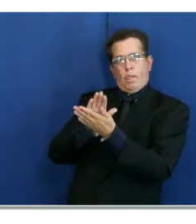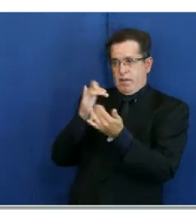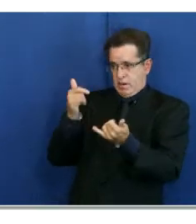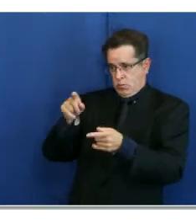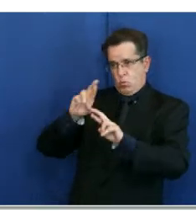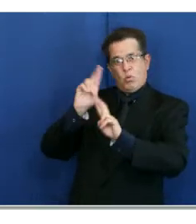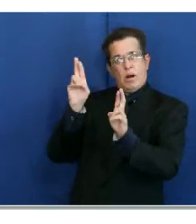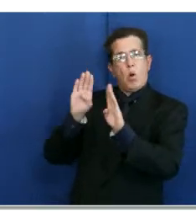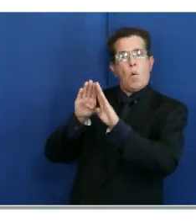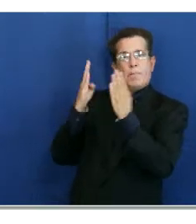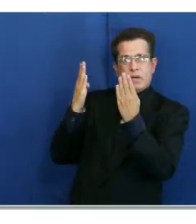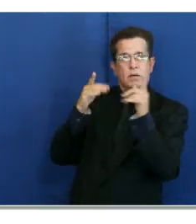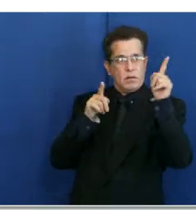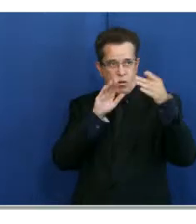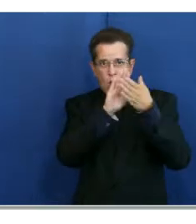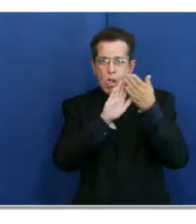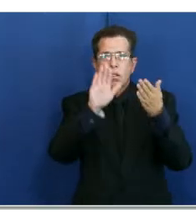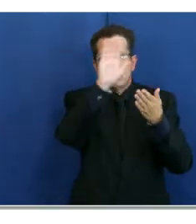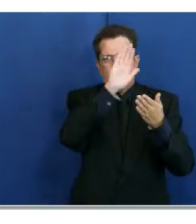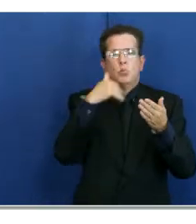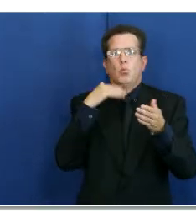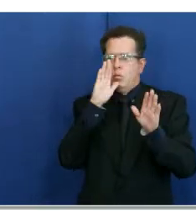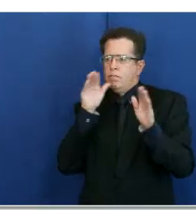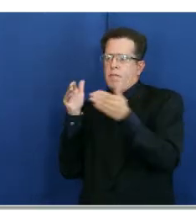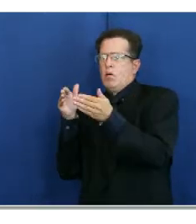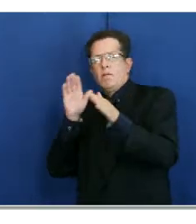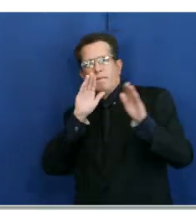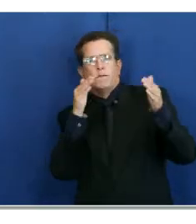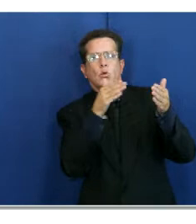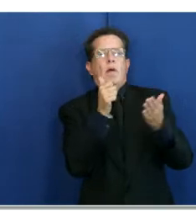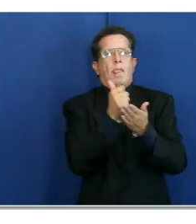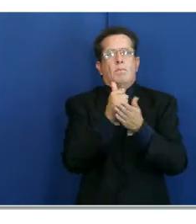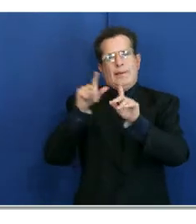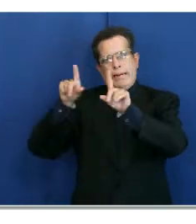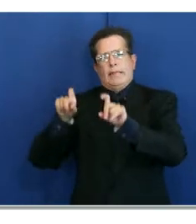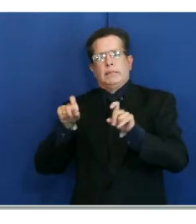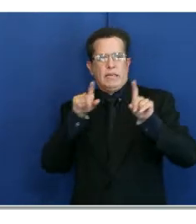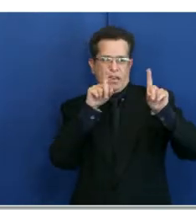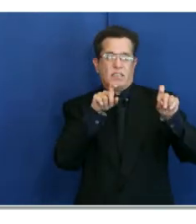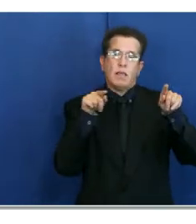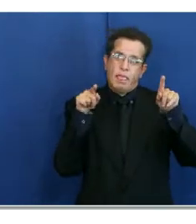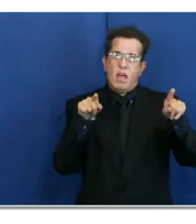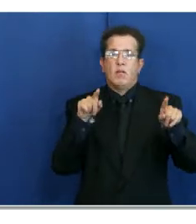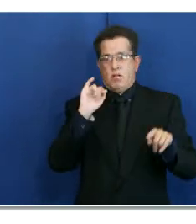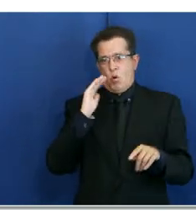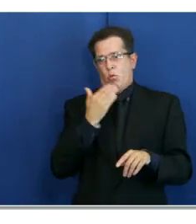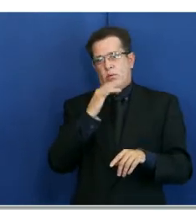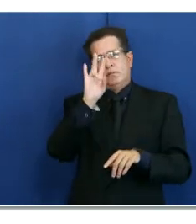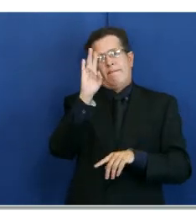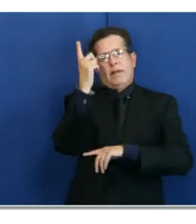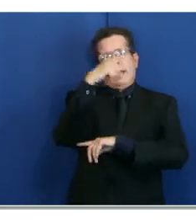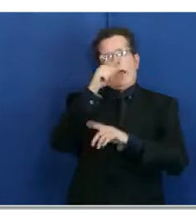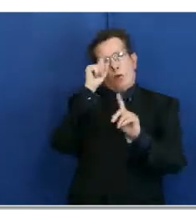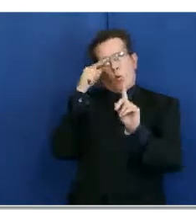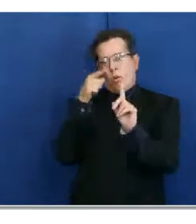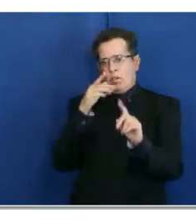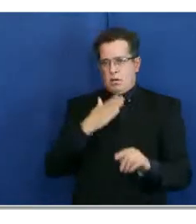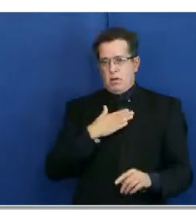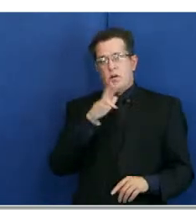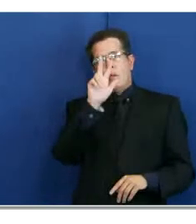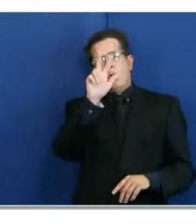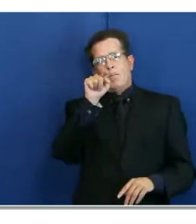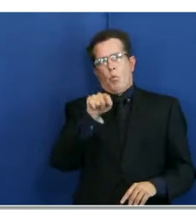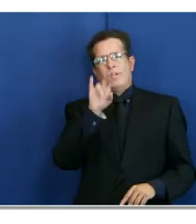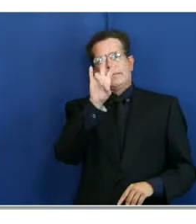of returning, and some colleges, those testing numbers will increase, but just a little bit below our 7-day goal. Percentage of positive at